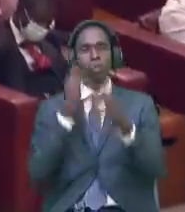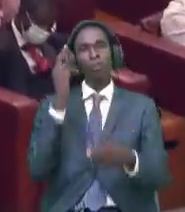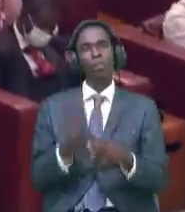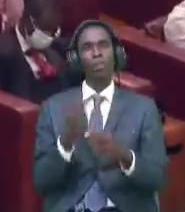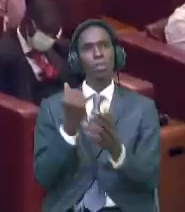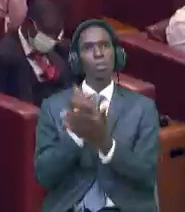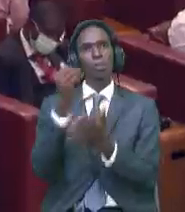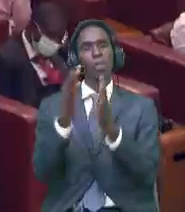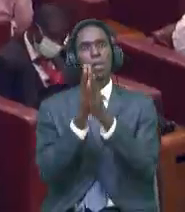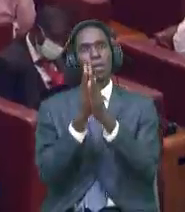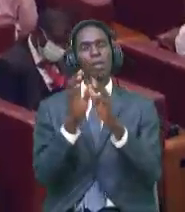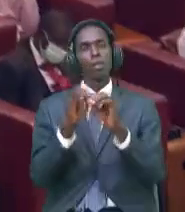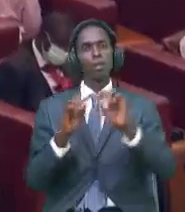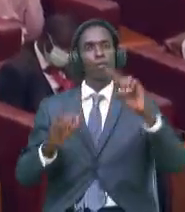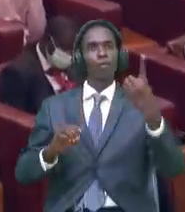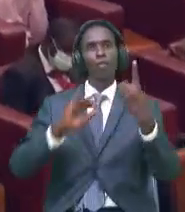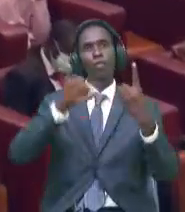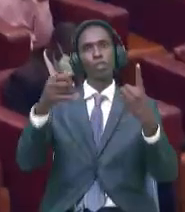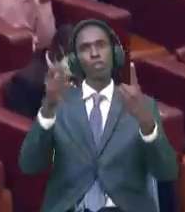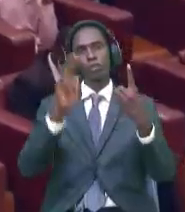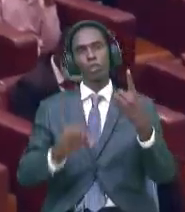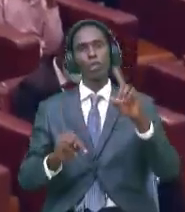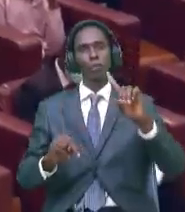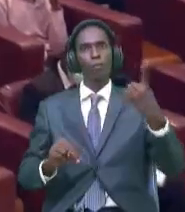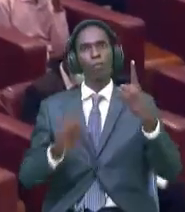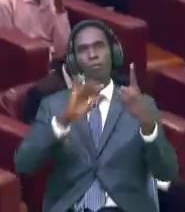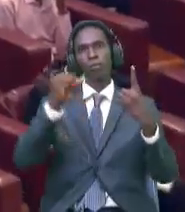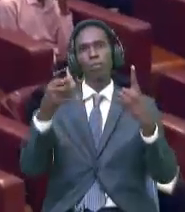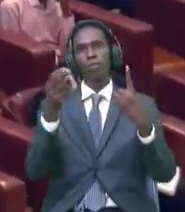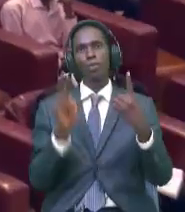1 John chapter 3, and we're reading from verse 16.